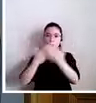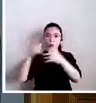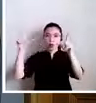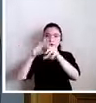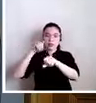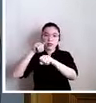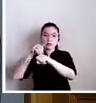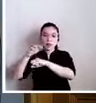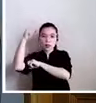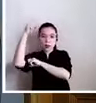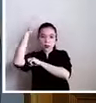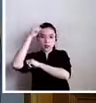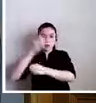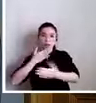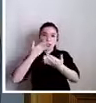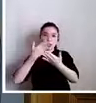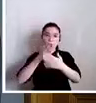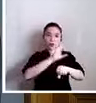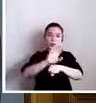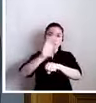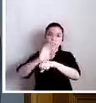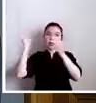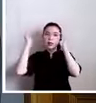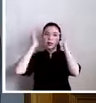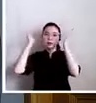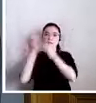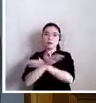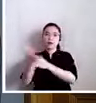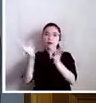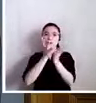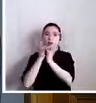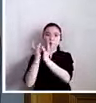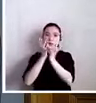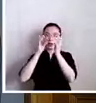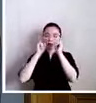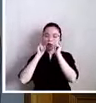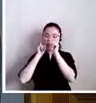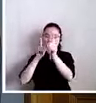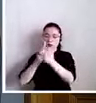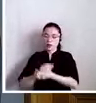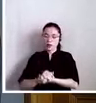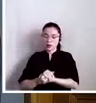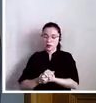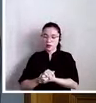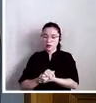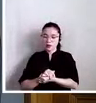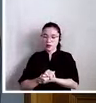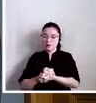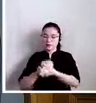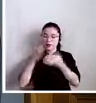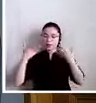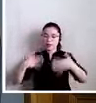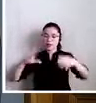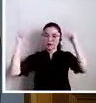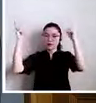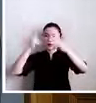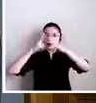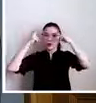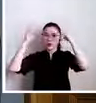good counsel to serve their communities. Let us pray to the Lord. Let us be victorious in Christ,